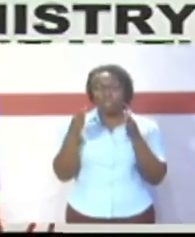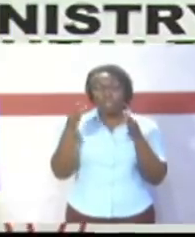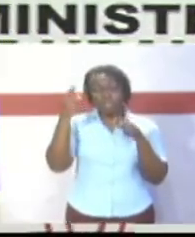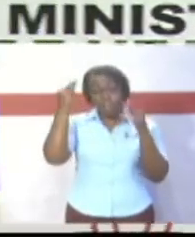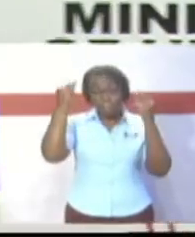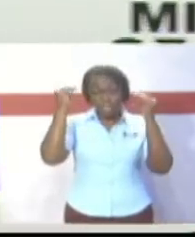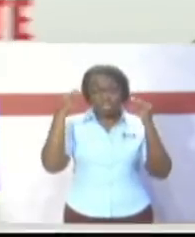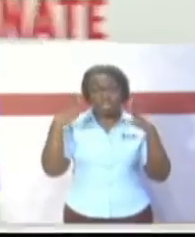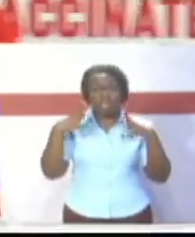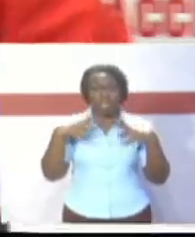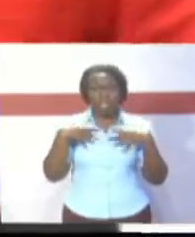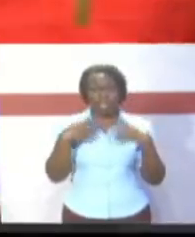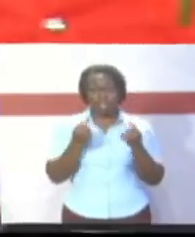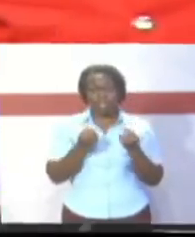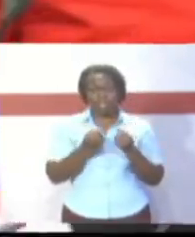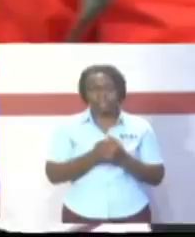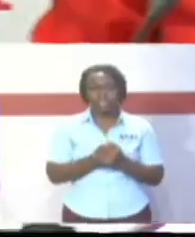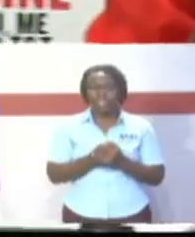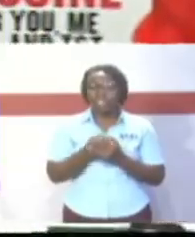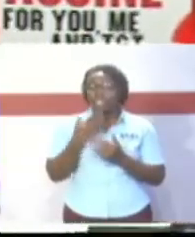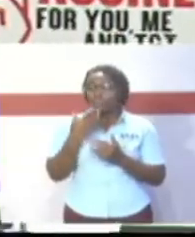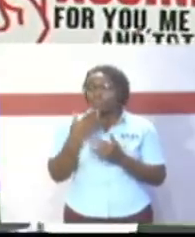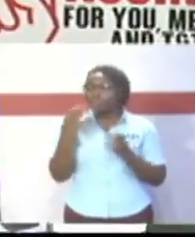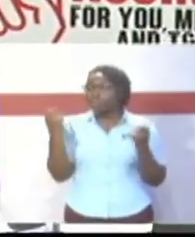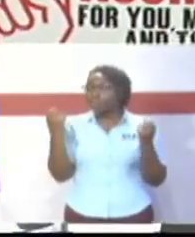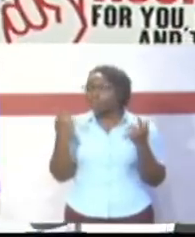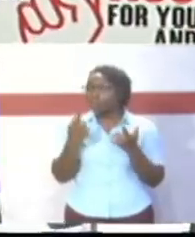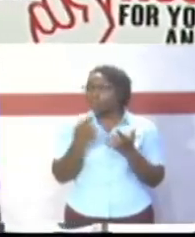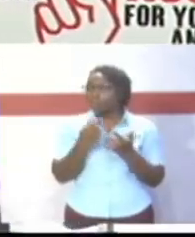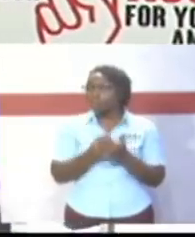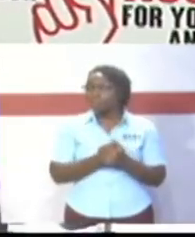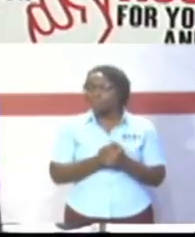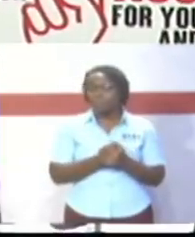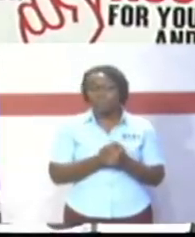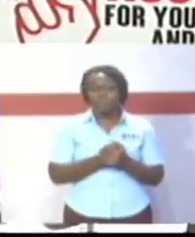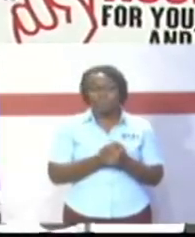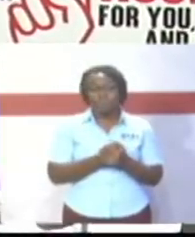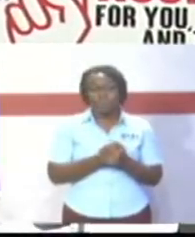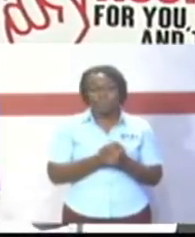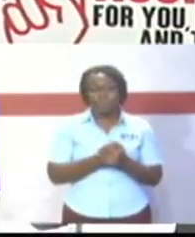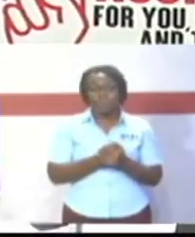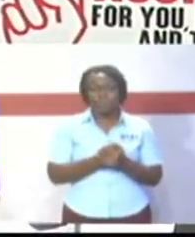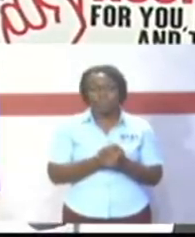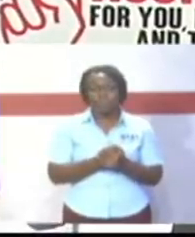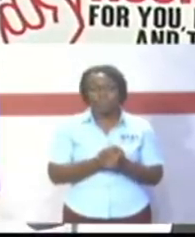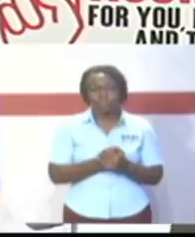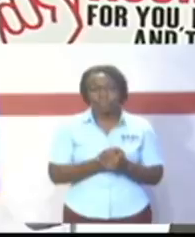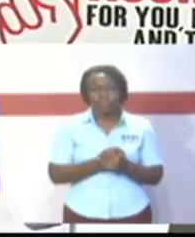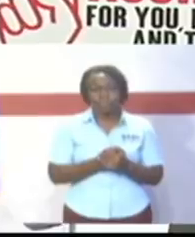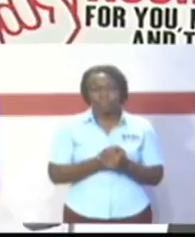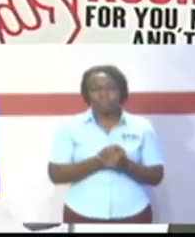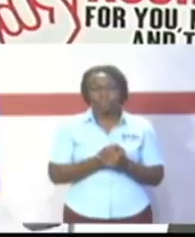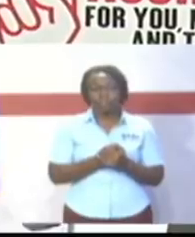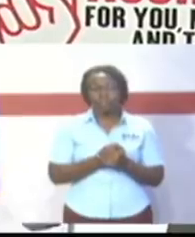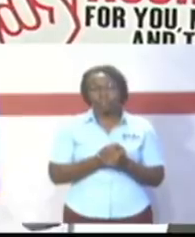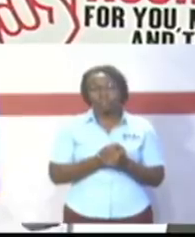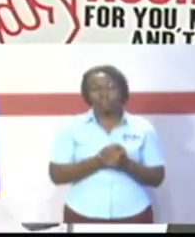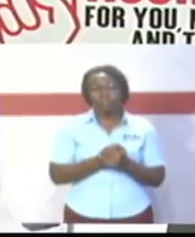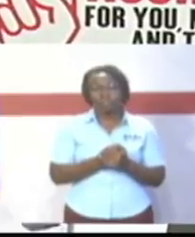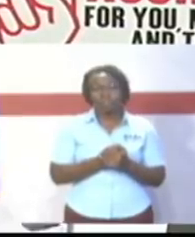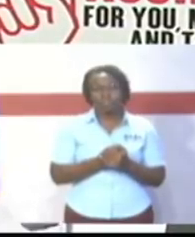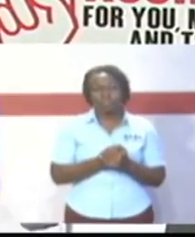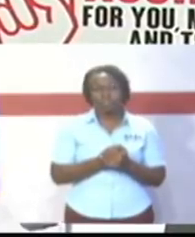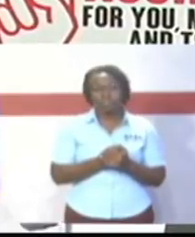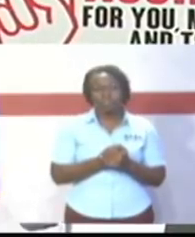morning, Al. Good morning to Dr. Richards, CEO Soyafat, and Ms. Lewis from ERHA. Ladies